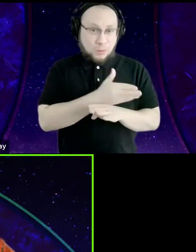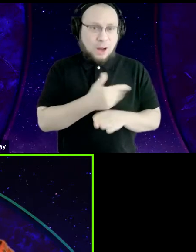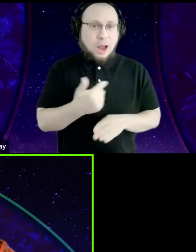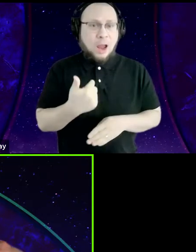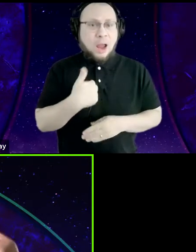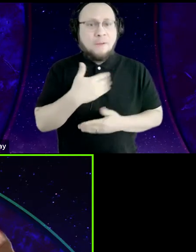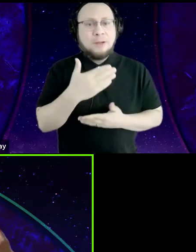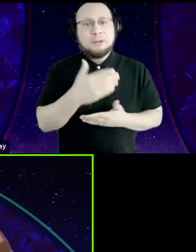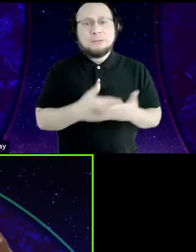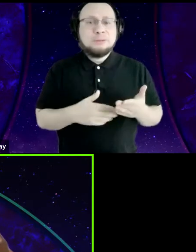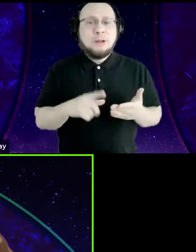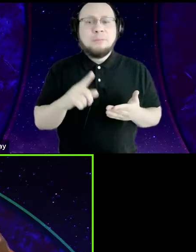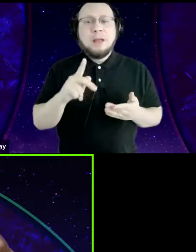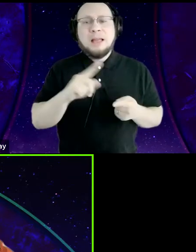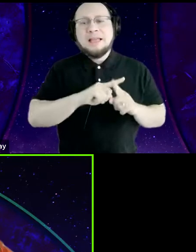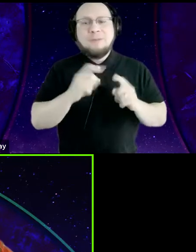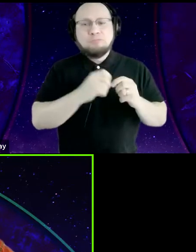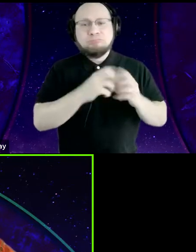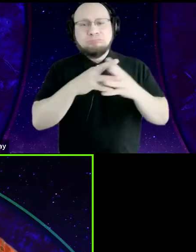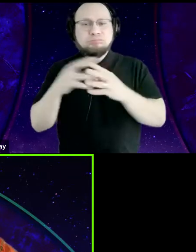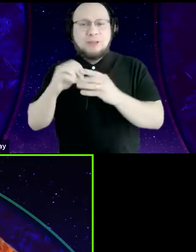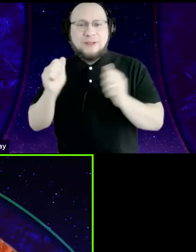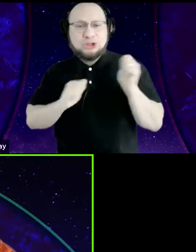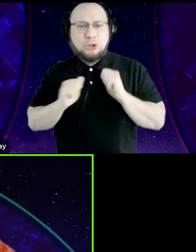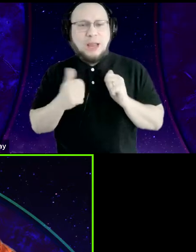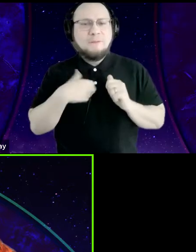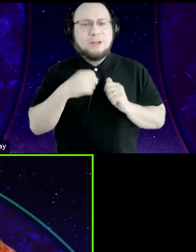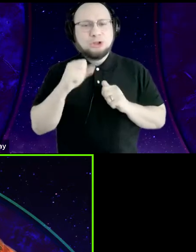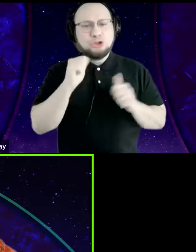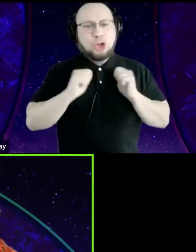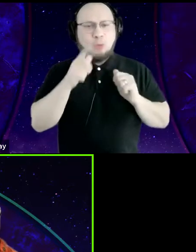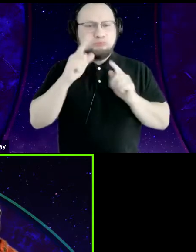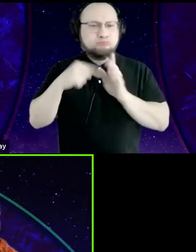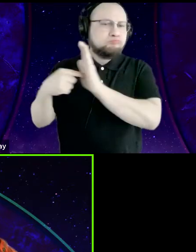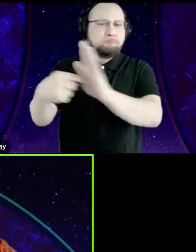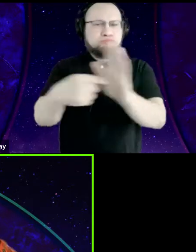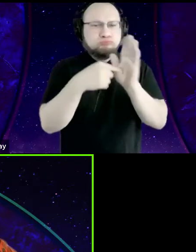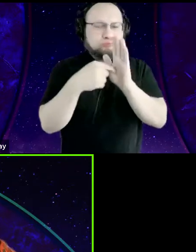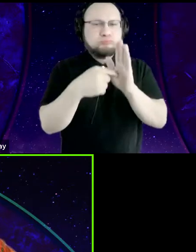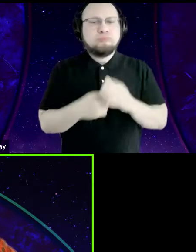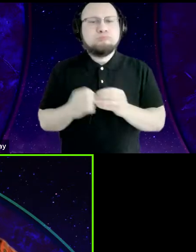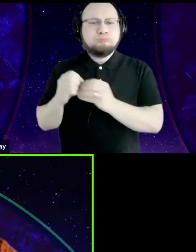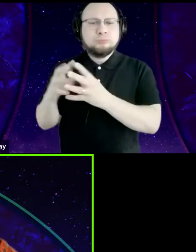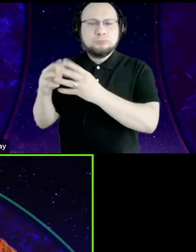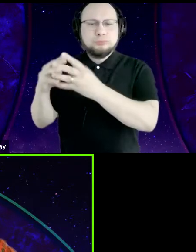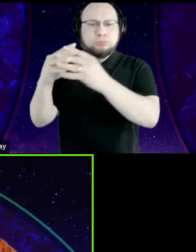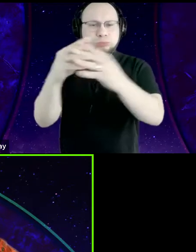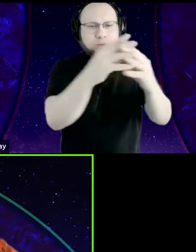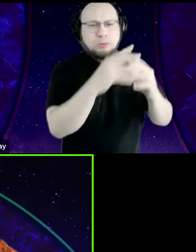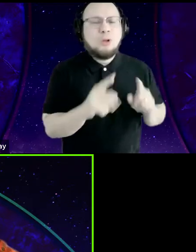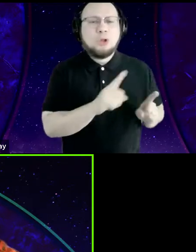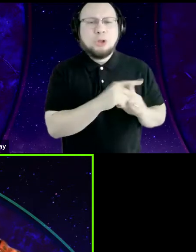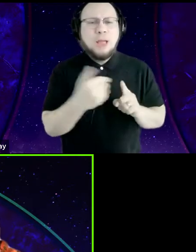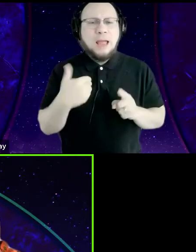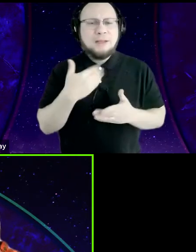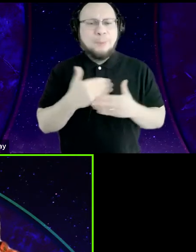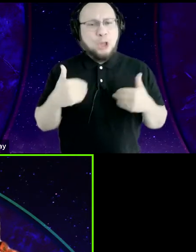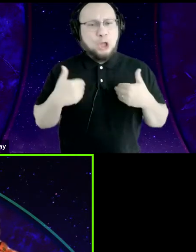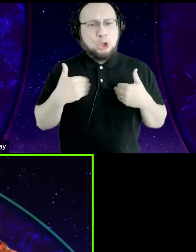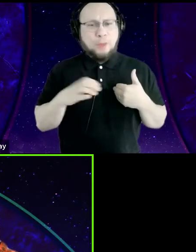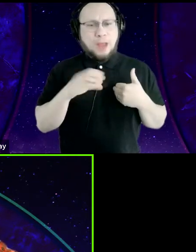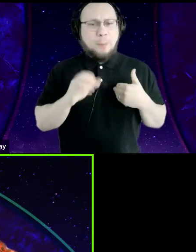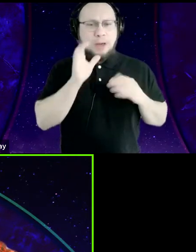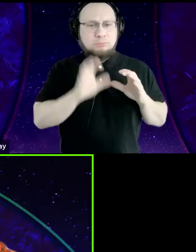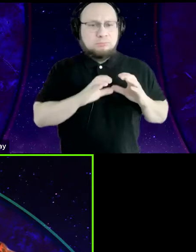Yankee Pick Me in the studio before I took it on the road. And also it's the company when I work with young people, we have a youth ensemble. And so